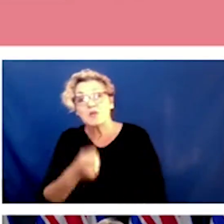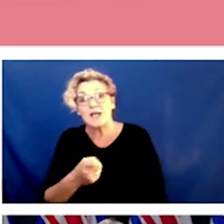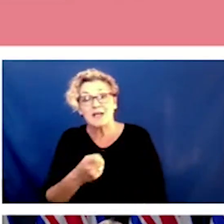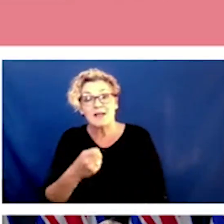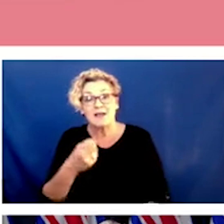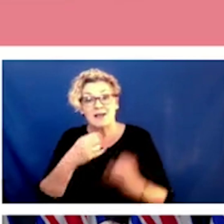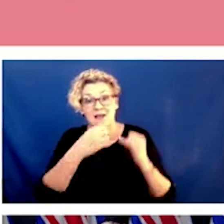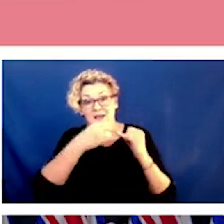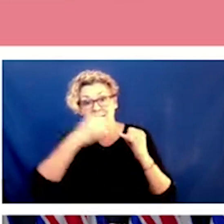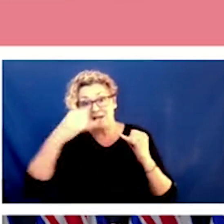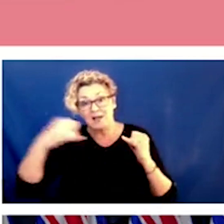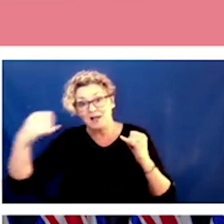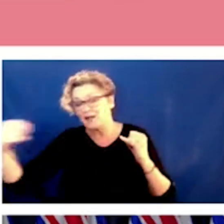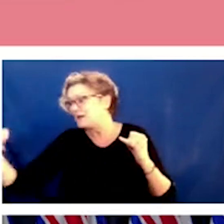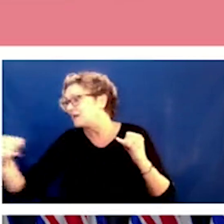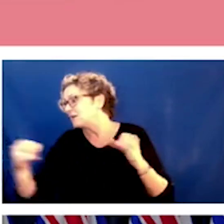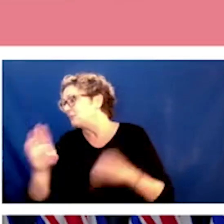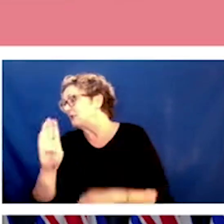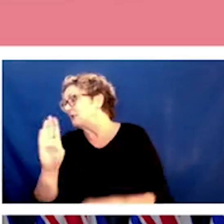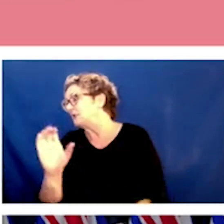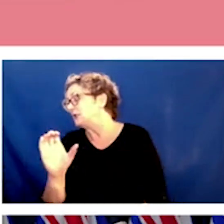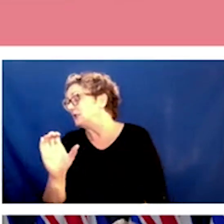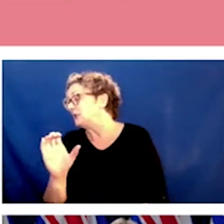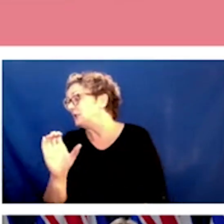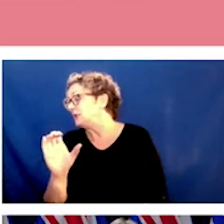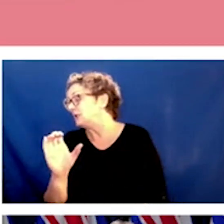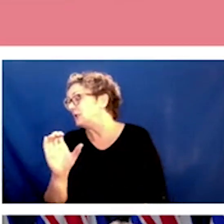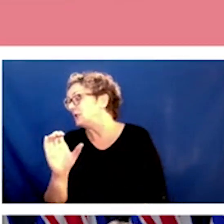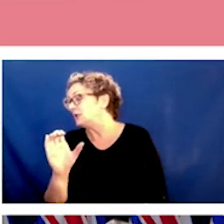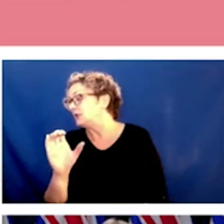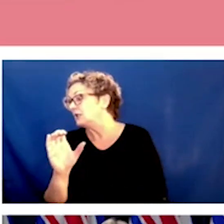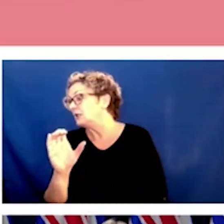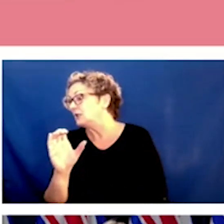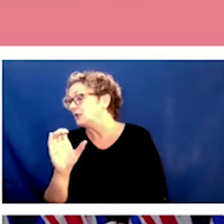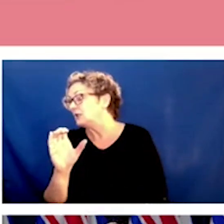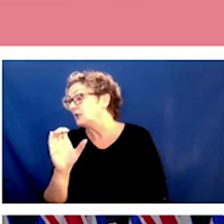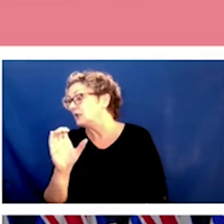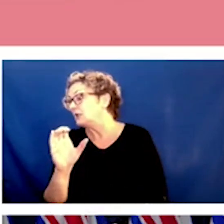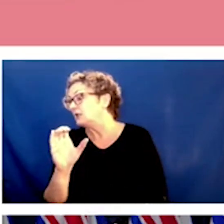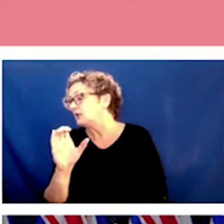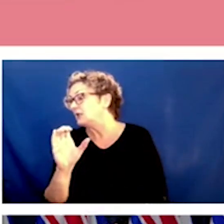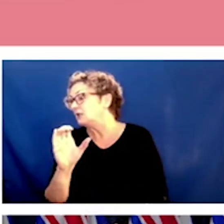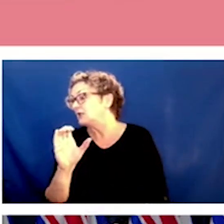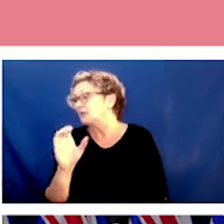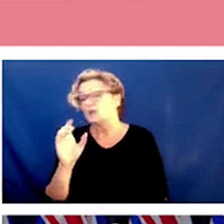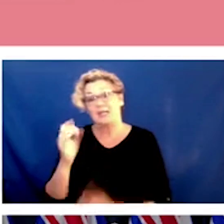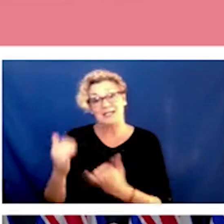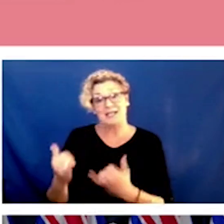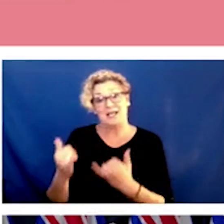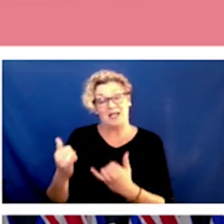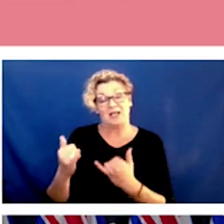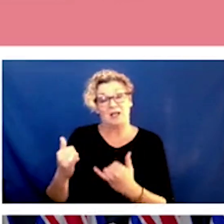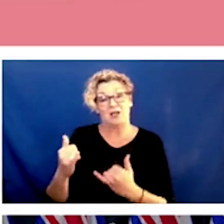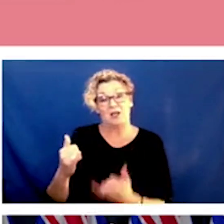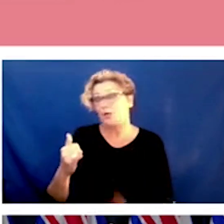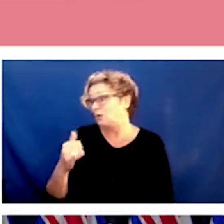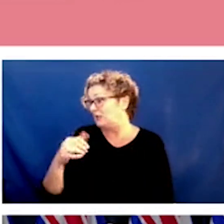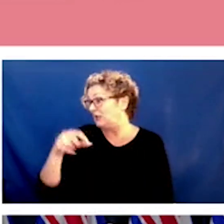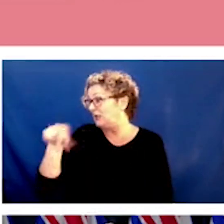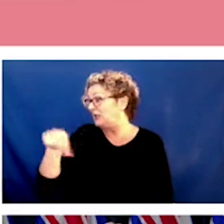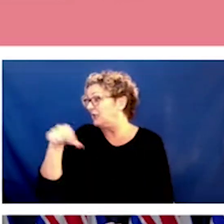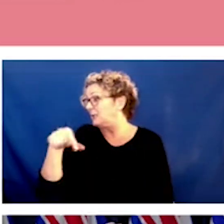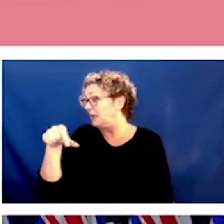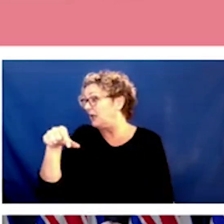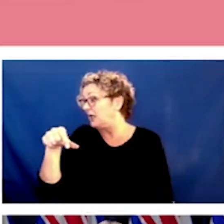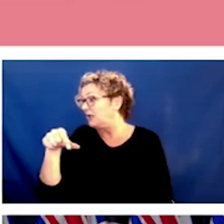again some representations of our curve and where we've been compared to other jurisdictions. And